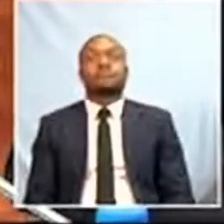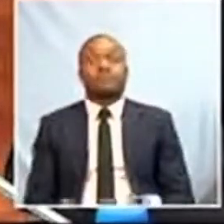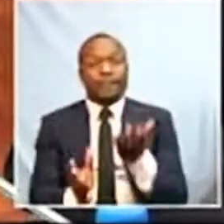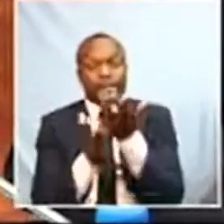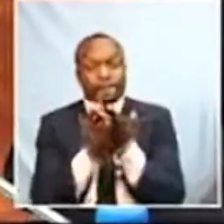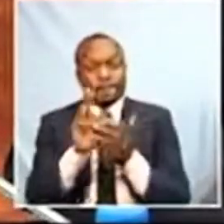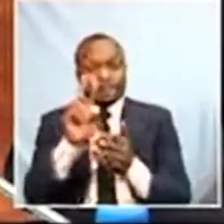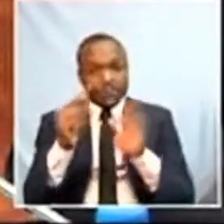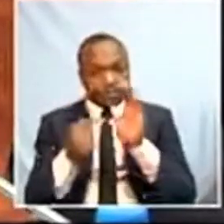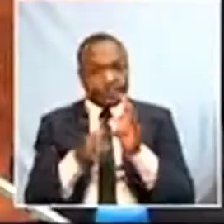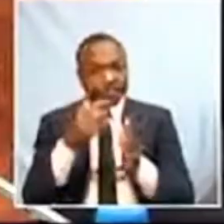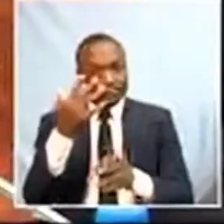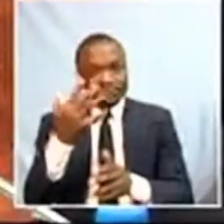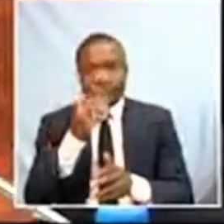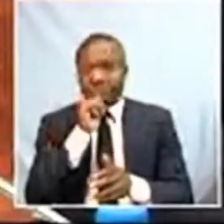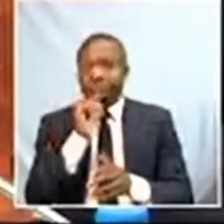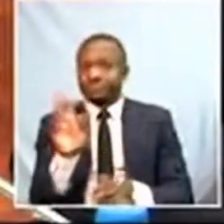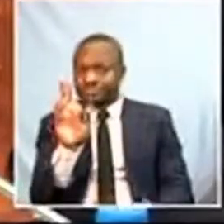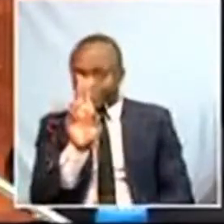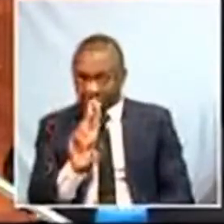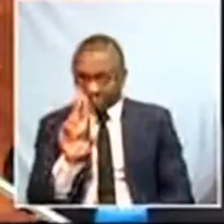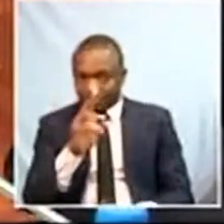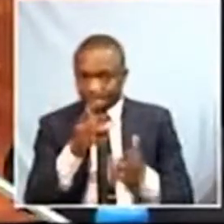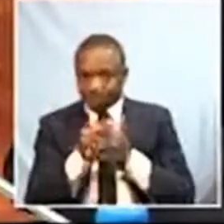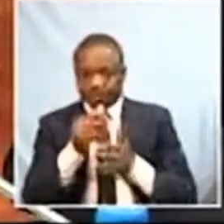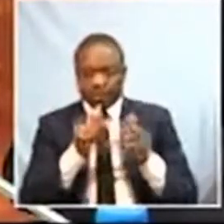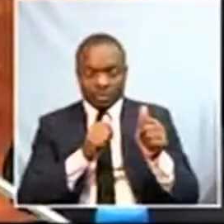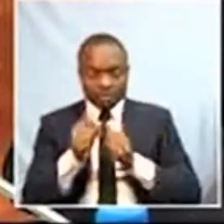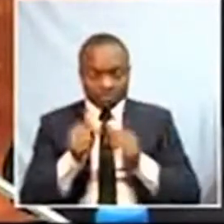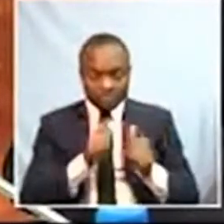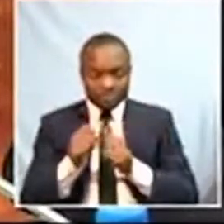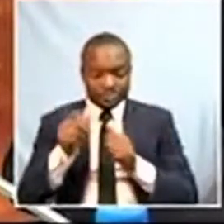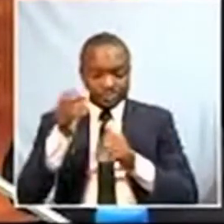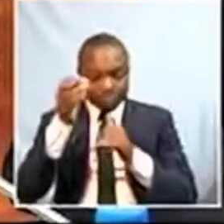Appendix 2.5, Unspent Funds, Administrative Costs.